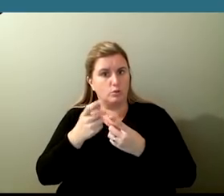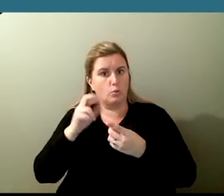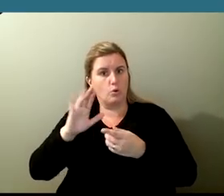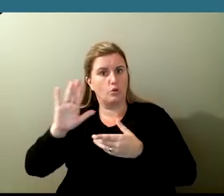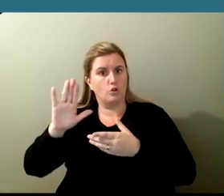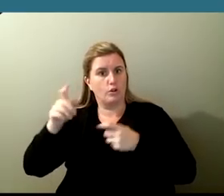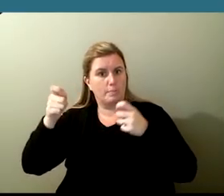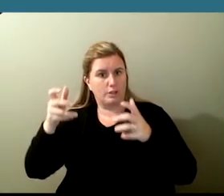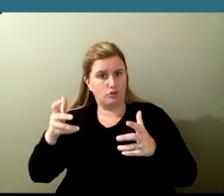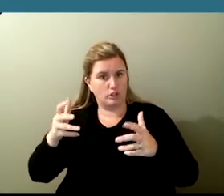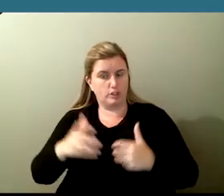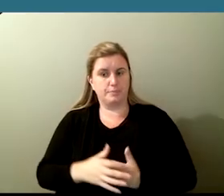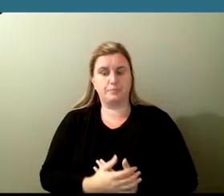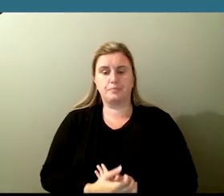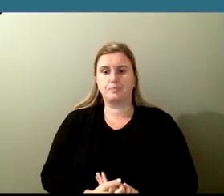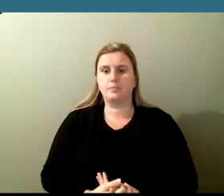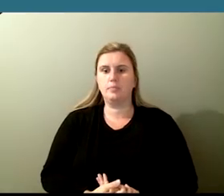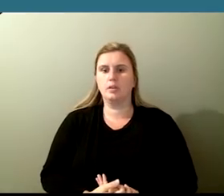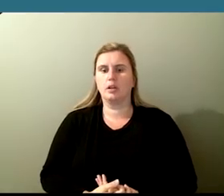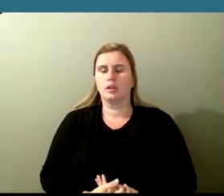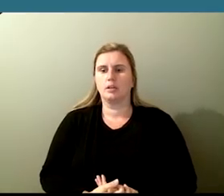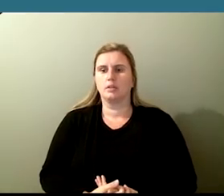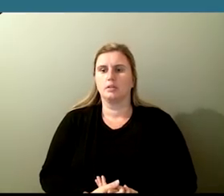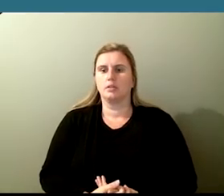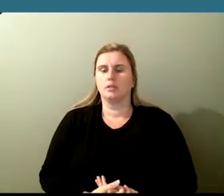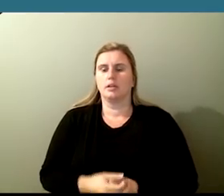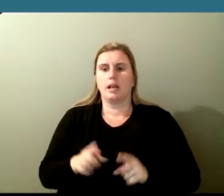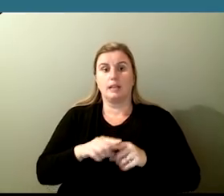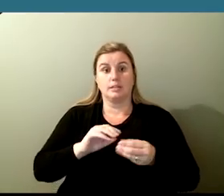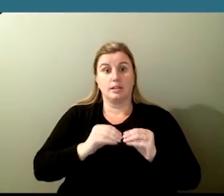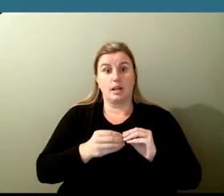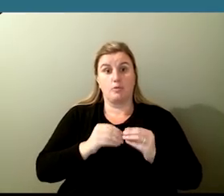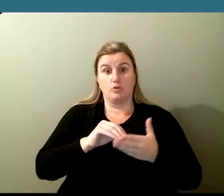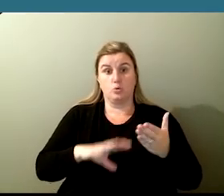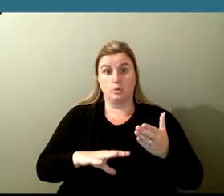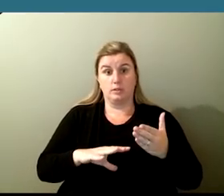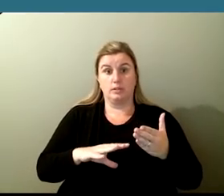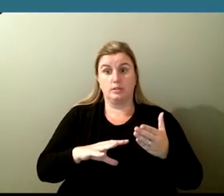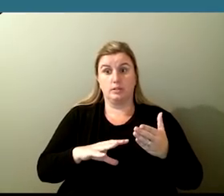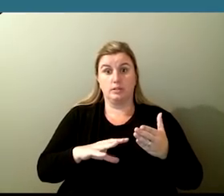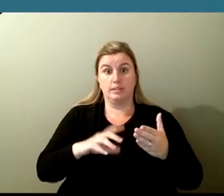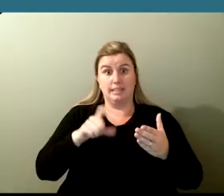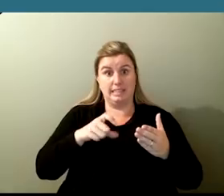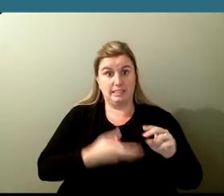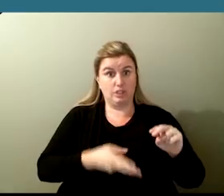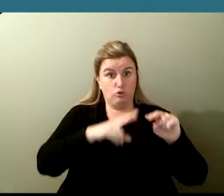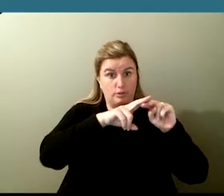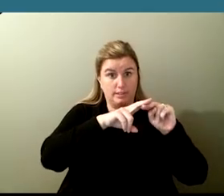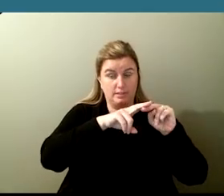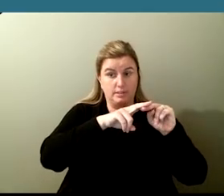school administrators. So as the number of students in need of special education services increases,